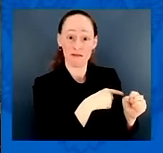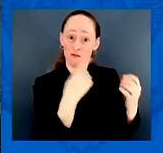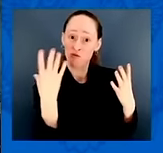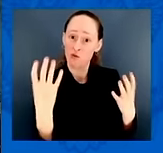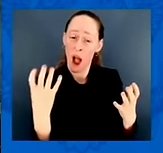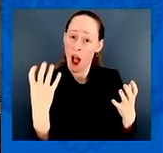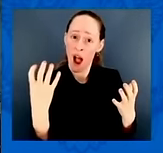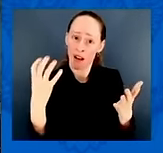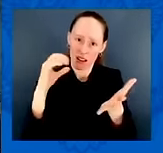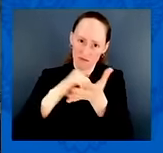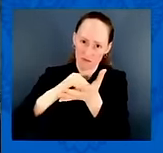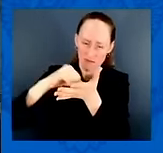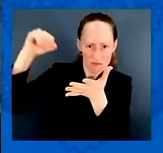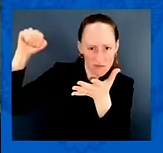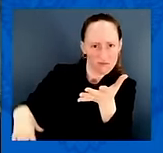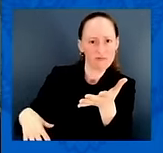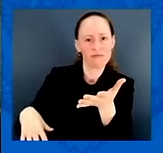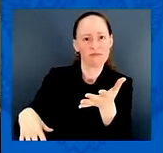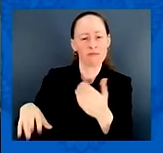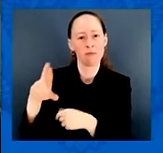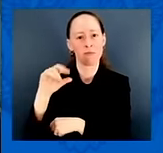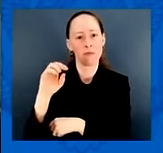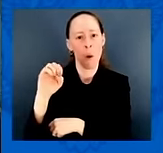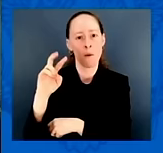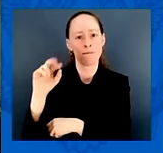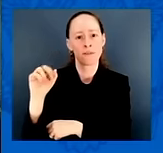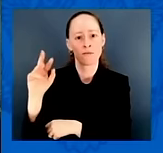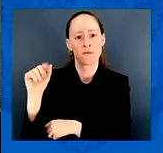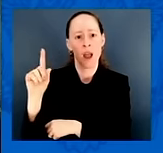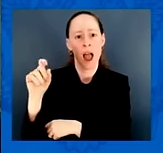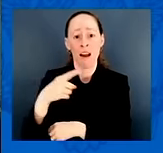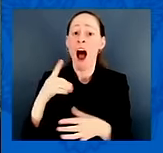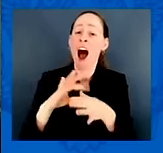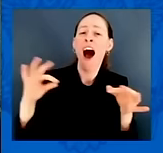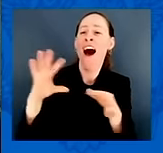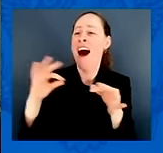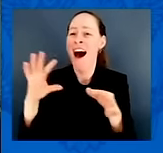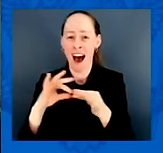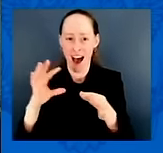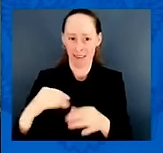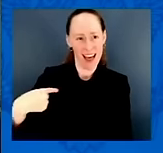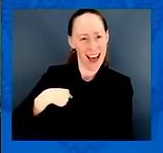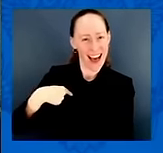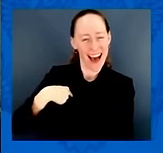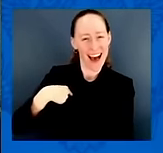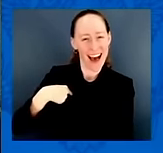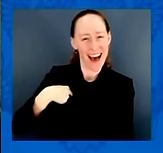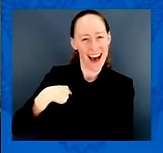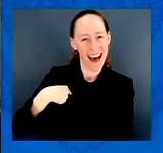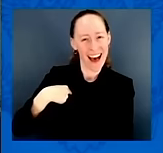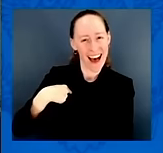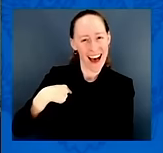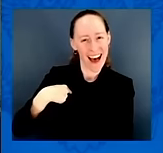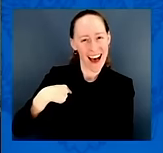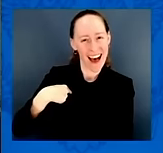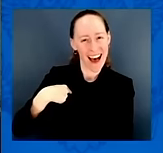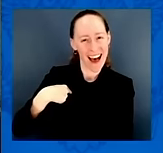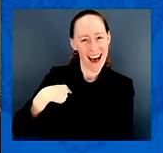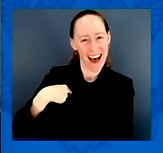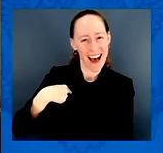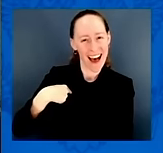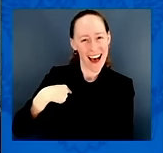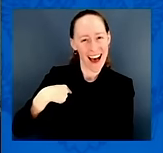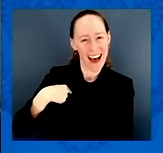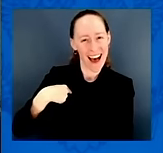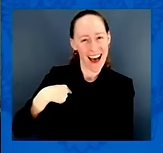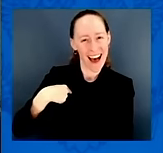it. Look at the chaos that has resulted. Joining us tonight is Kate Cox. Look at the